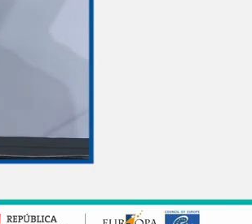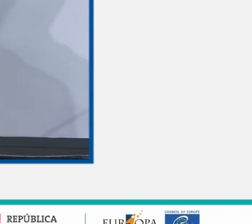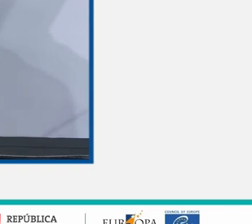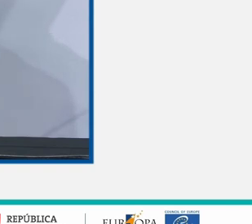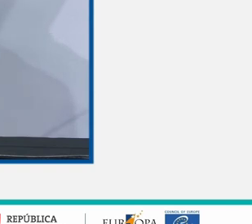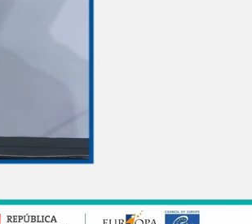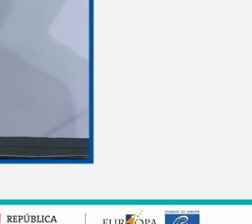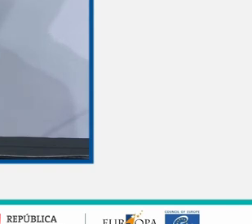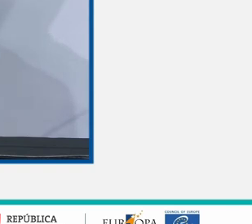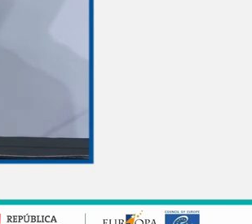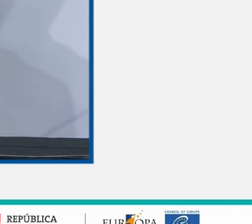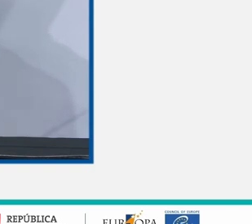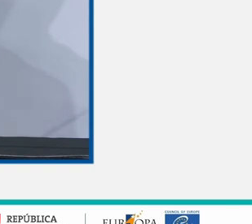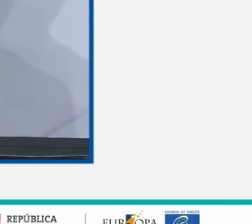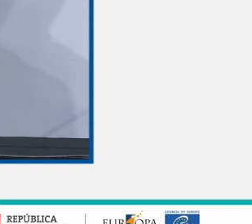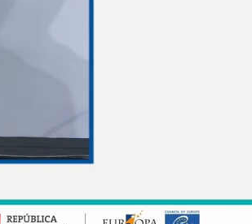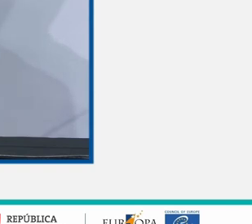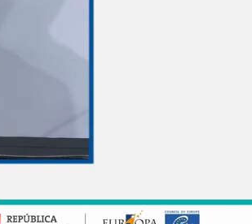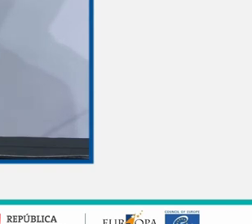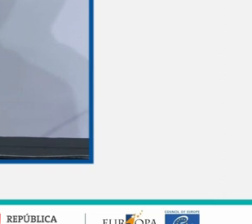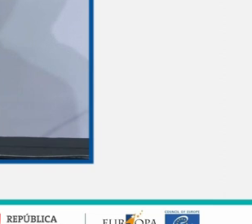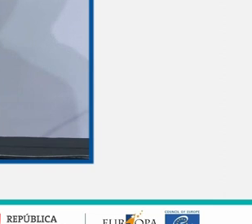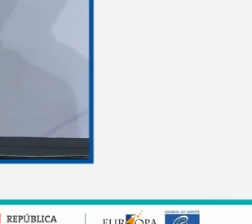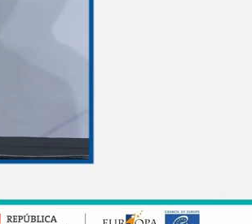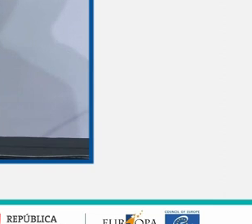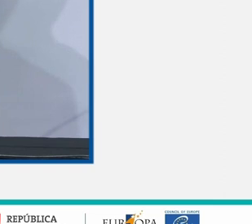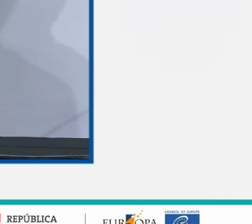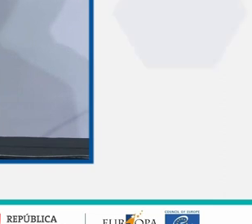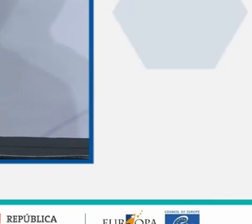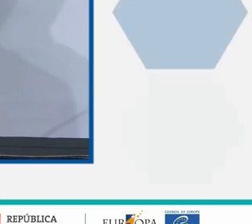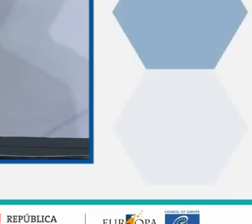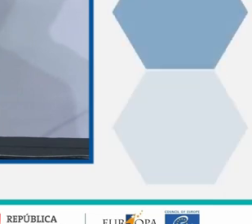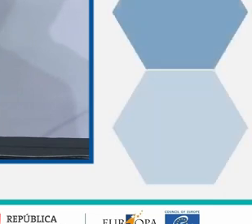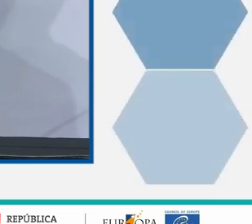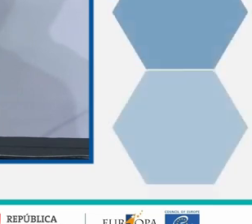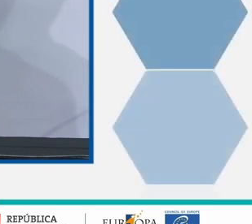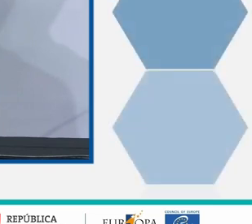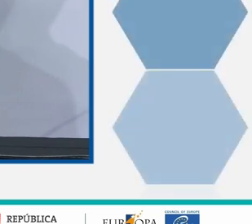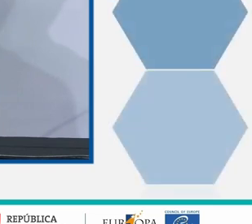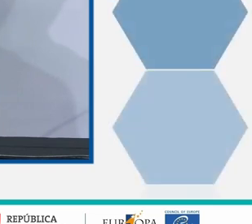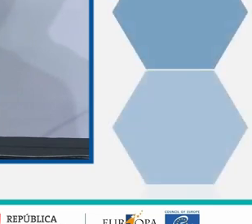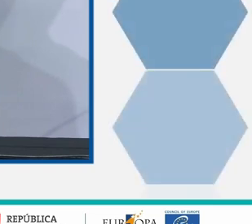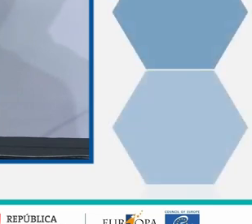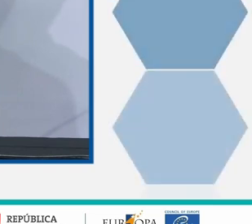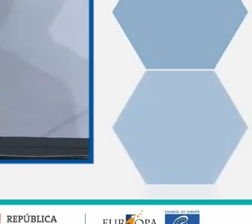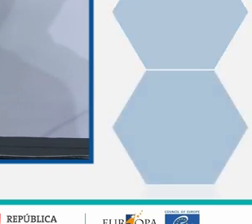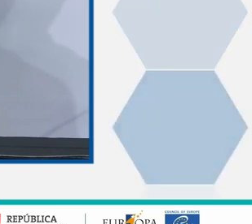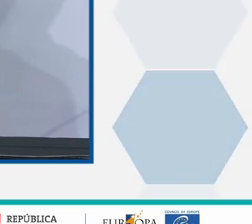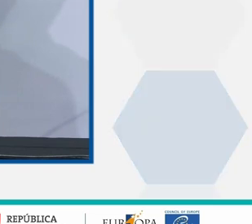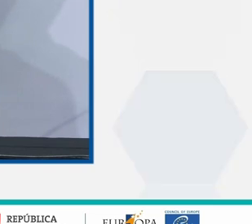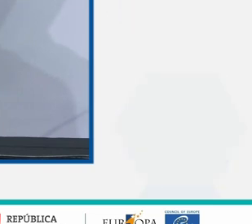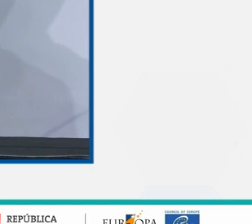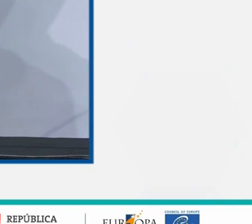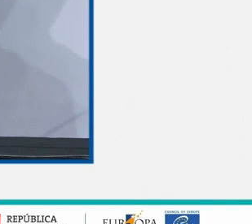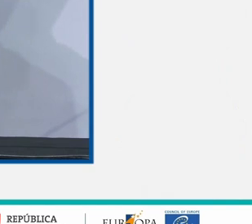are especially exposed to the risks that we are facing. And definitely not to forget